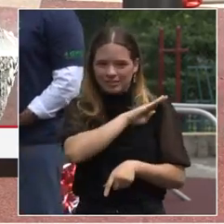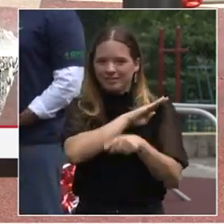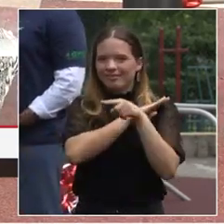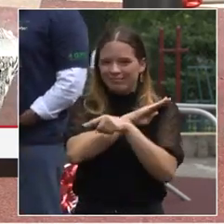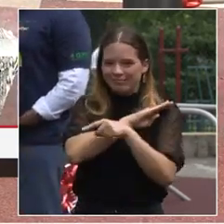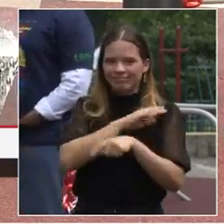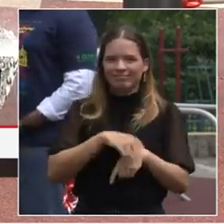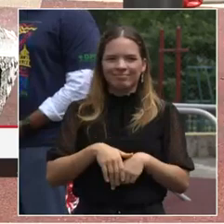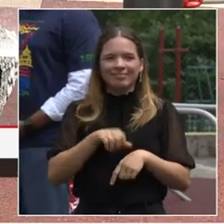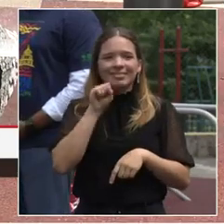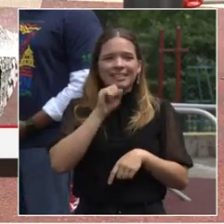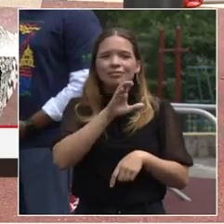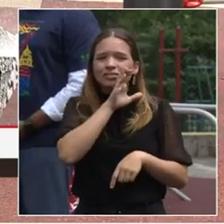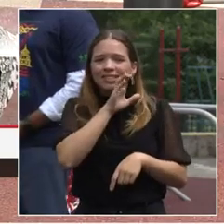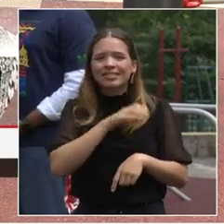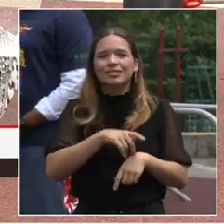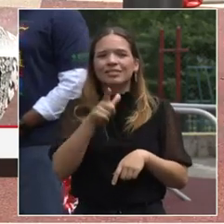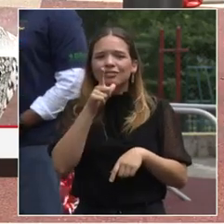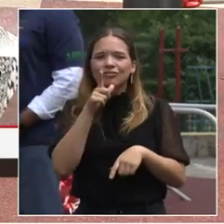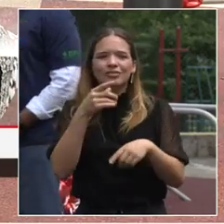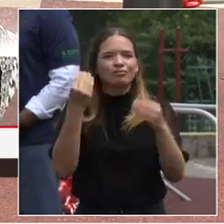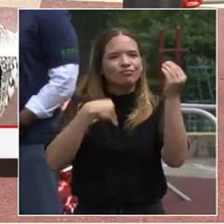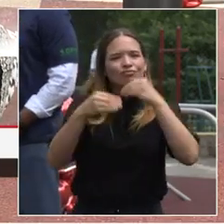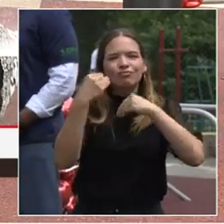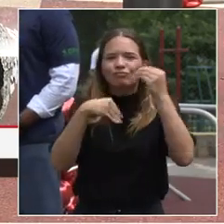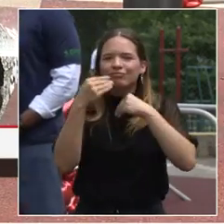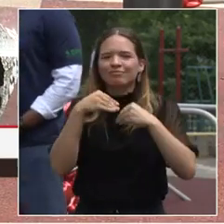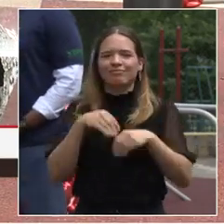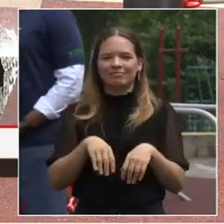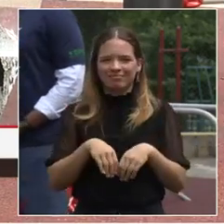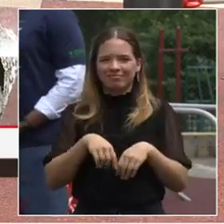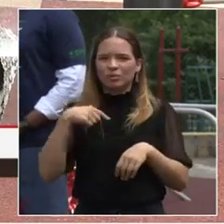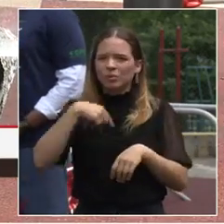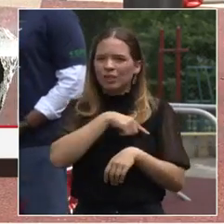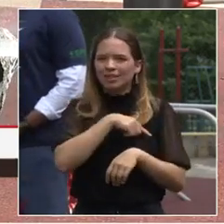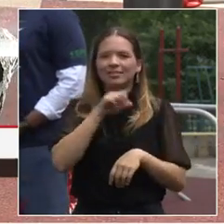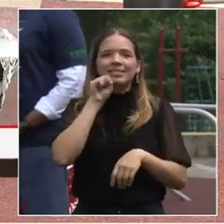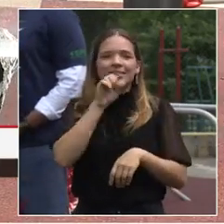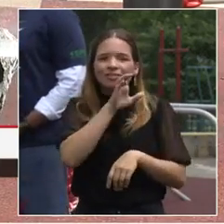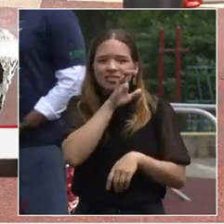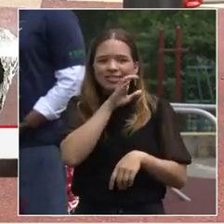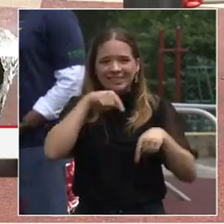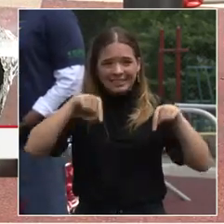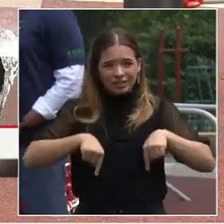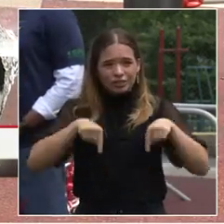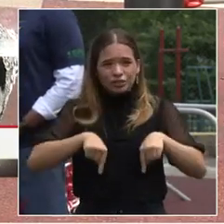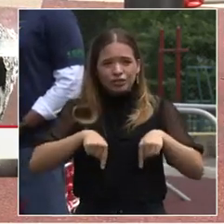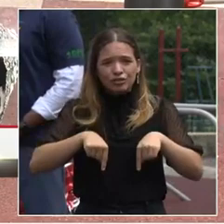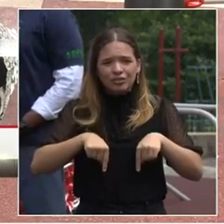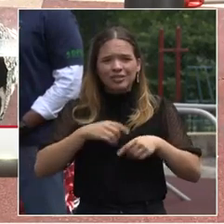and etc. We the seniors of the Lamont Recreation Center